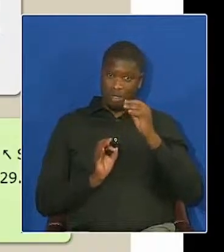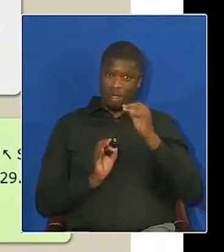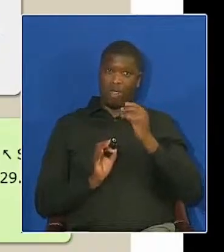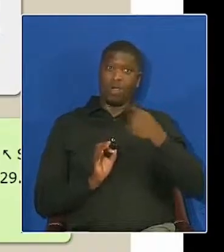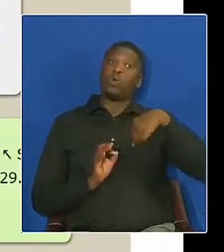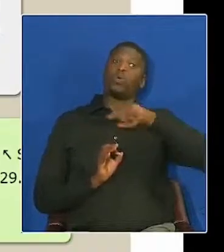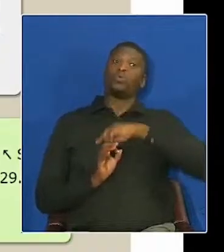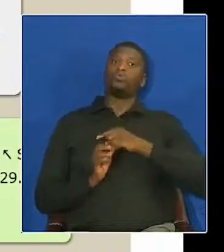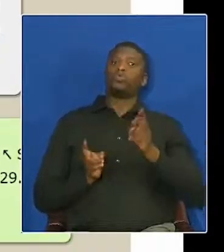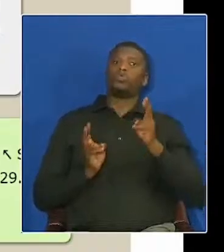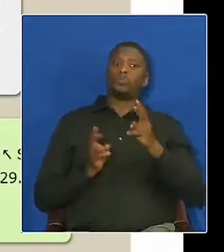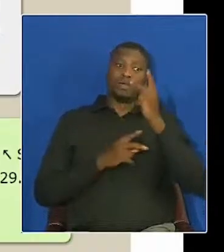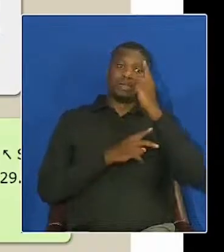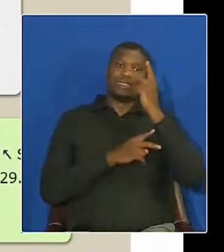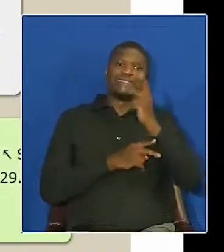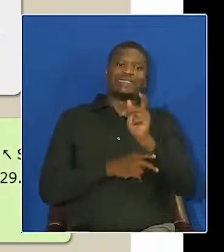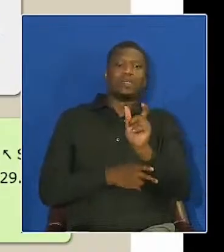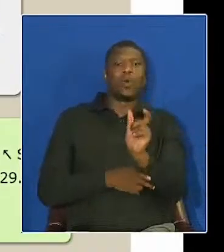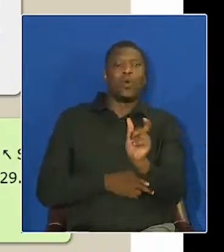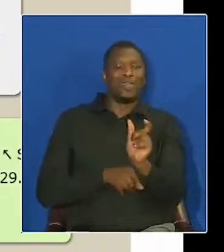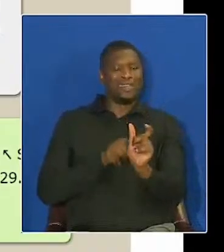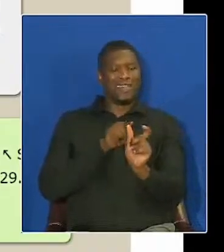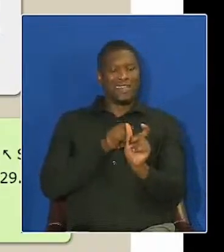normally see the word